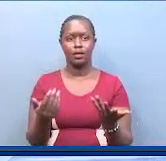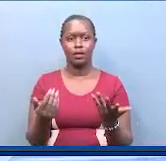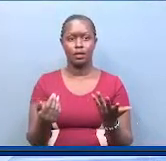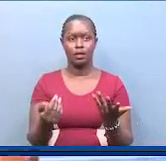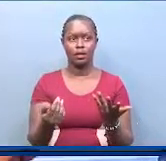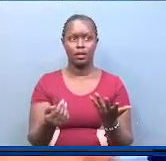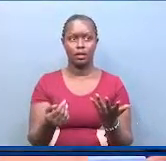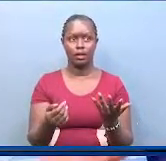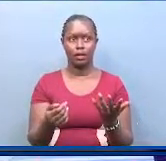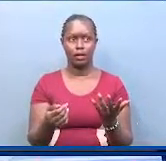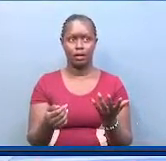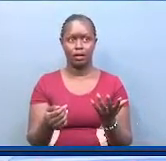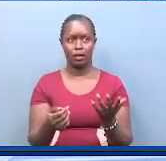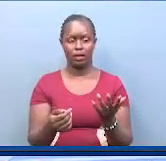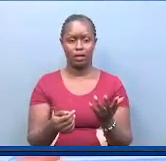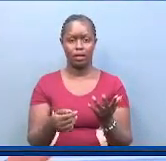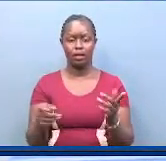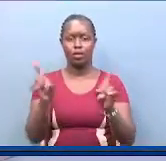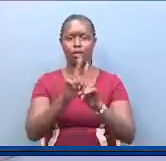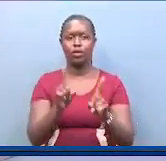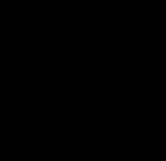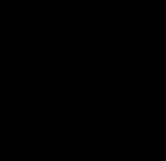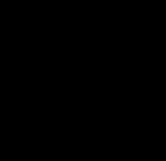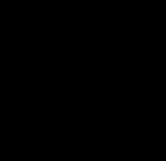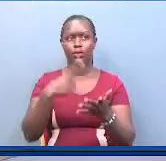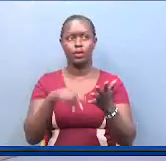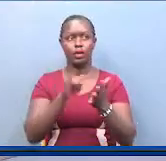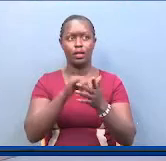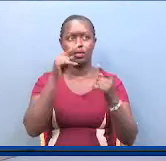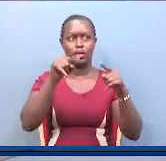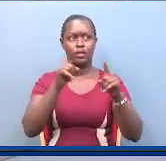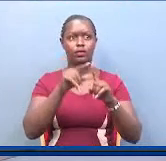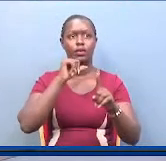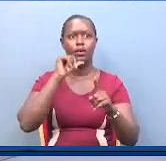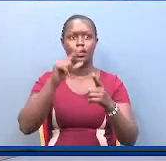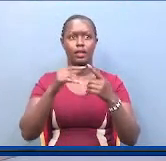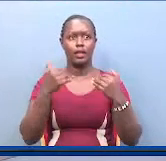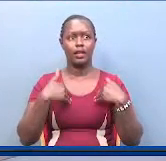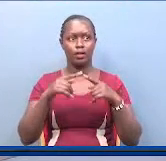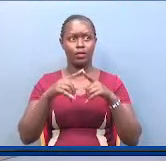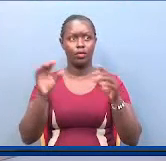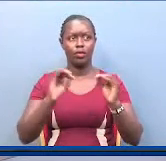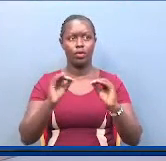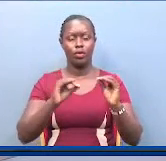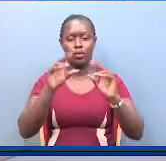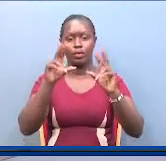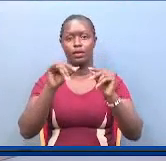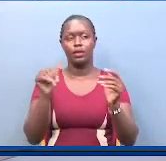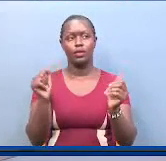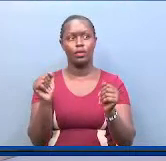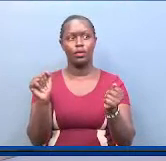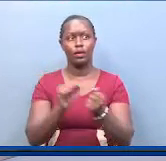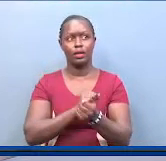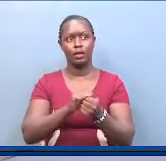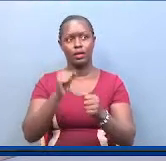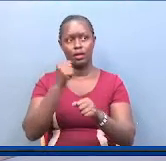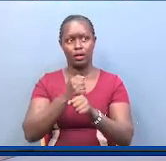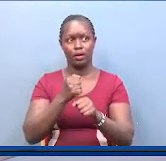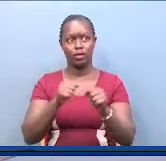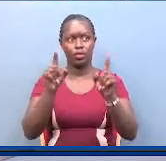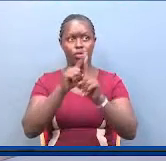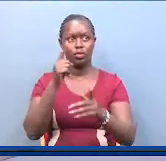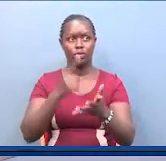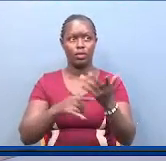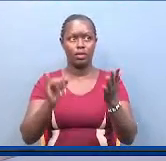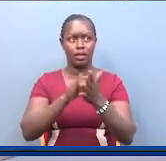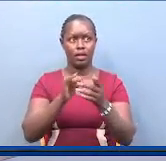Martha Karua when I'm here. But I don't. Honestly speaking, you are not a candidate. He doesn't have representation. No, you can't do that. I'll give you. Is